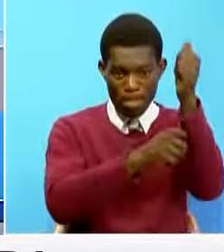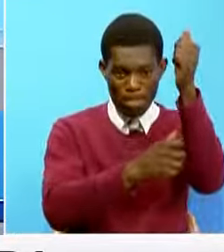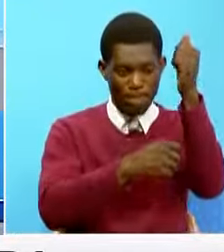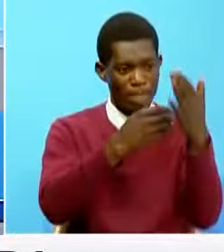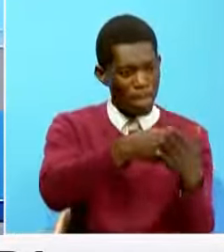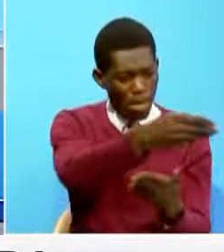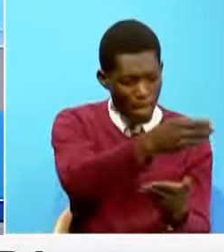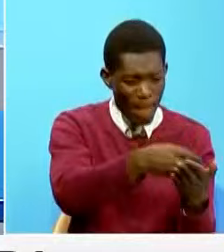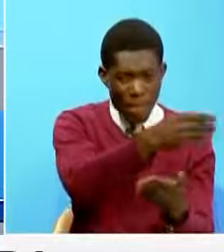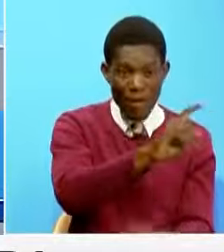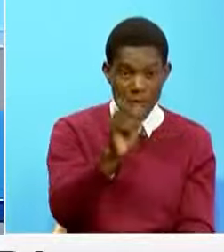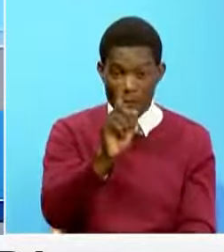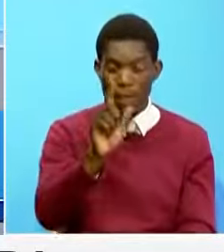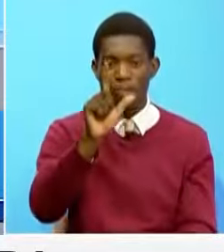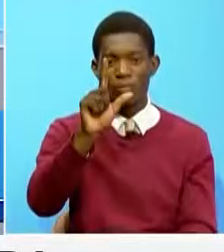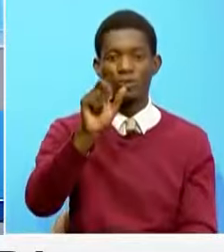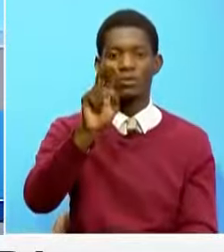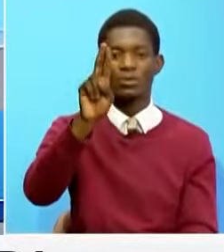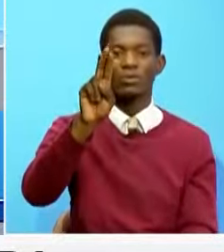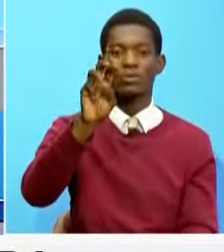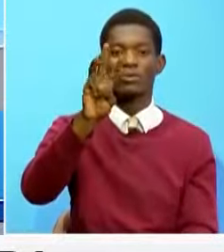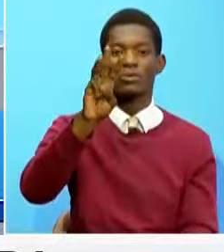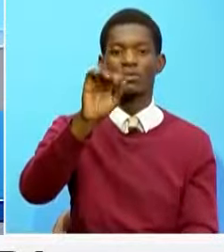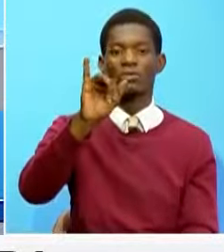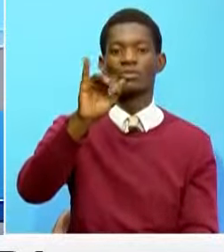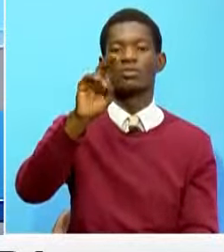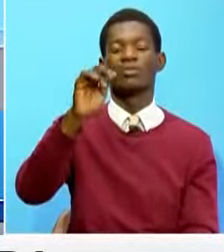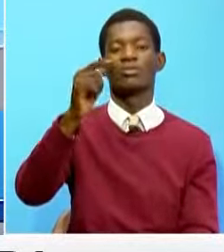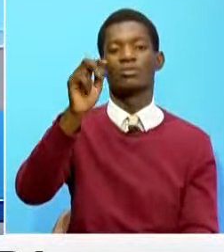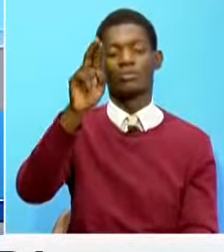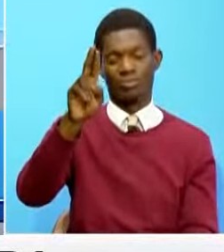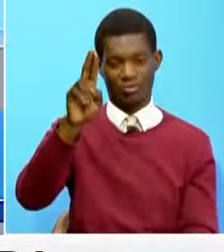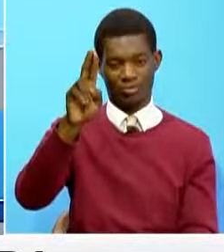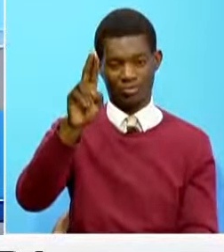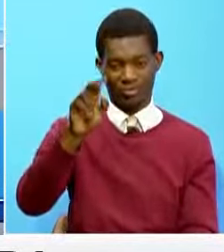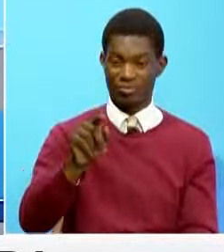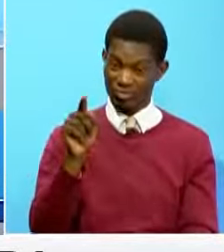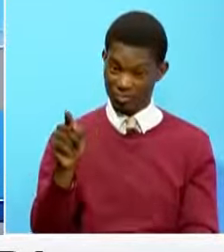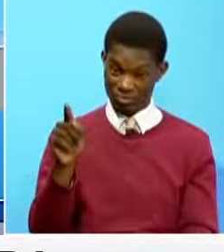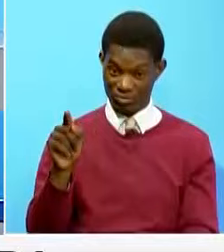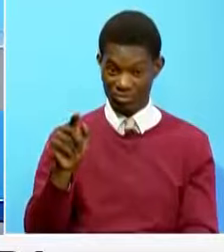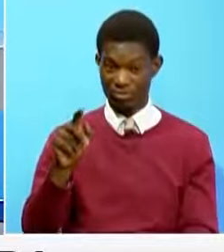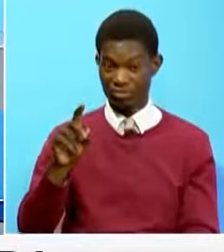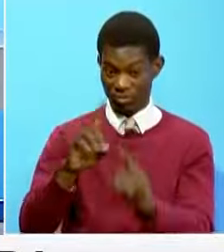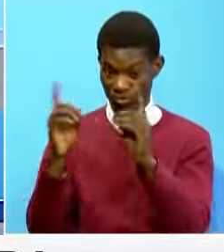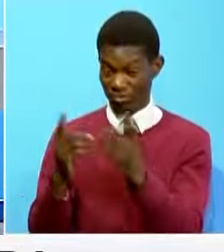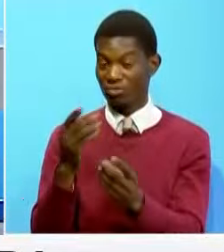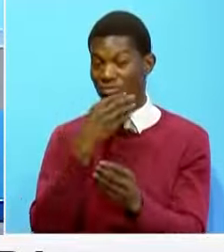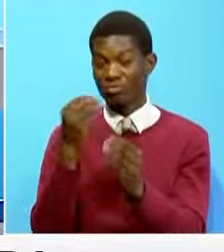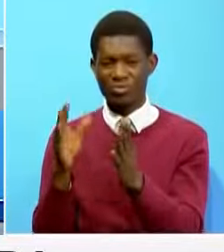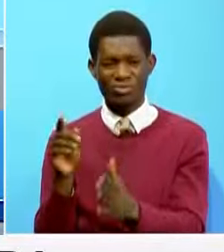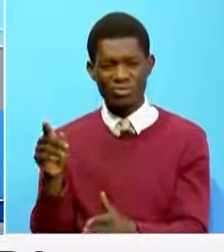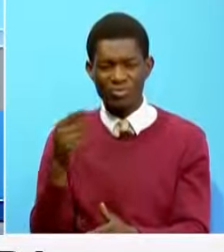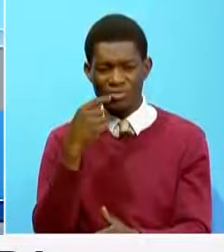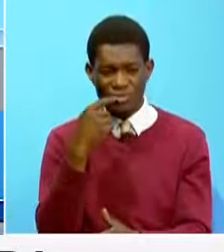in Luwingu District in the ongoing crop marketing exercise. Luwingu District Commissioner Chomba Cheleshe disclosed that the purchase